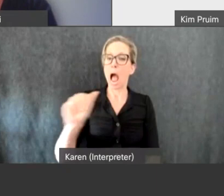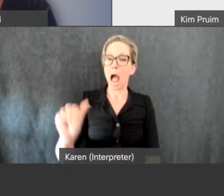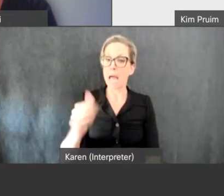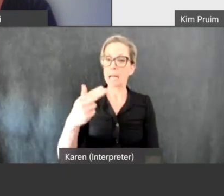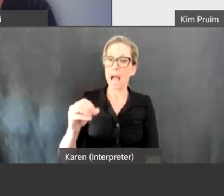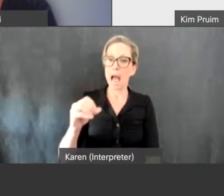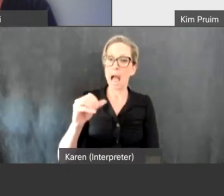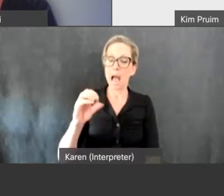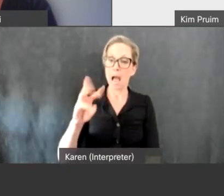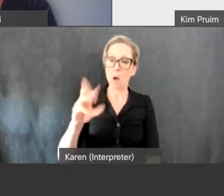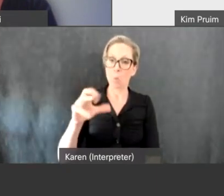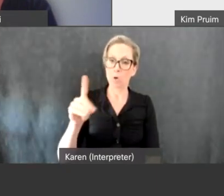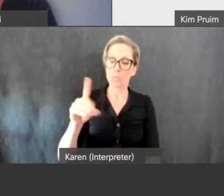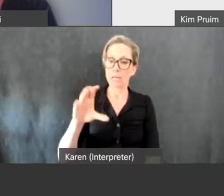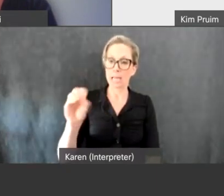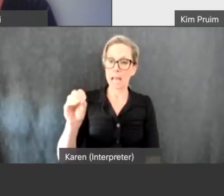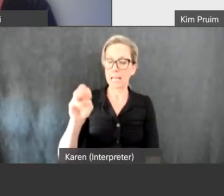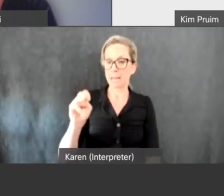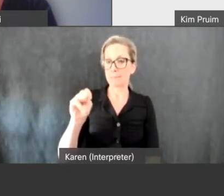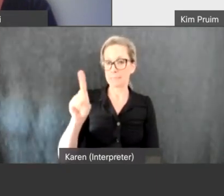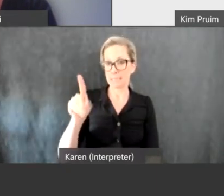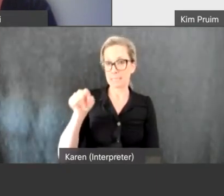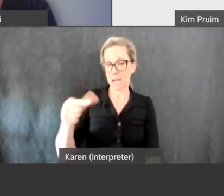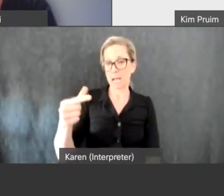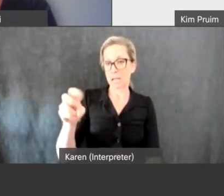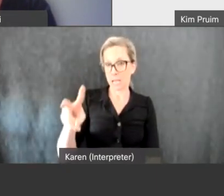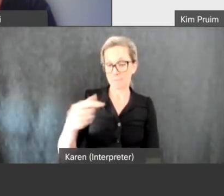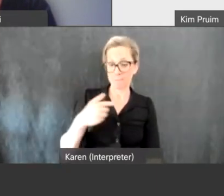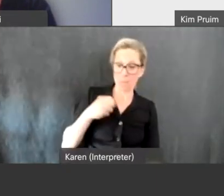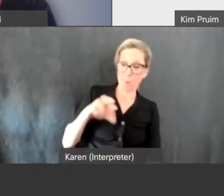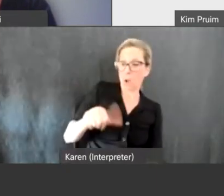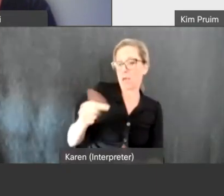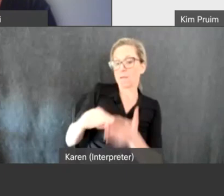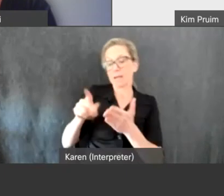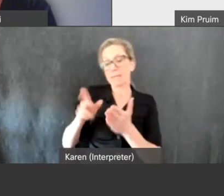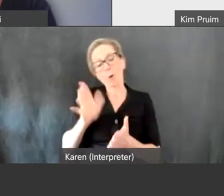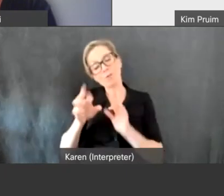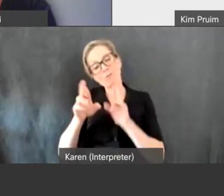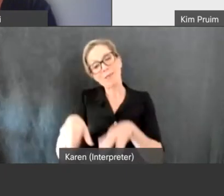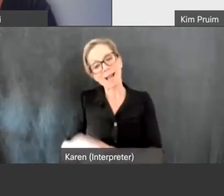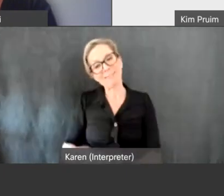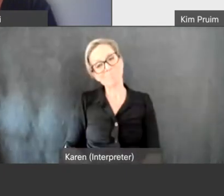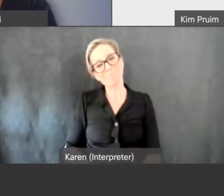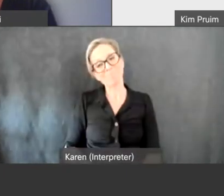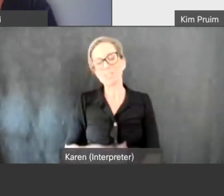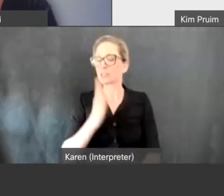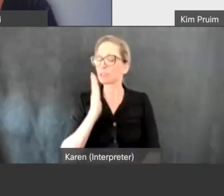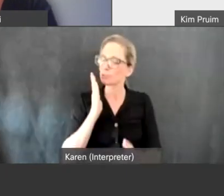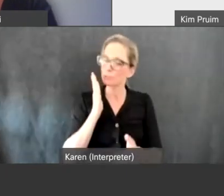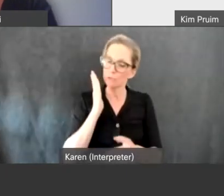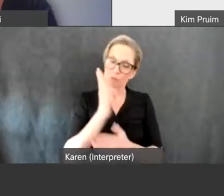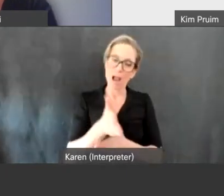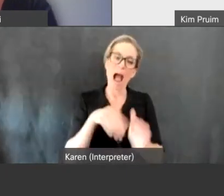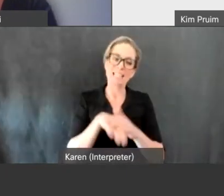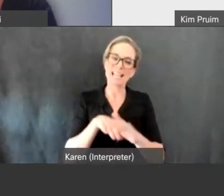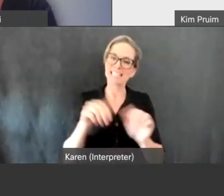consumer@howardcountymd.gov, and I or one of the investigators will be the ones responding. We're a direct access agency.